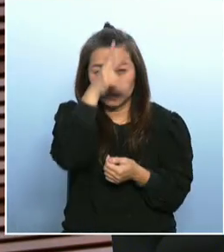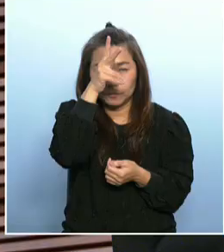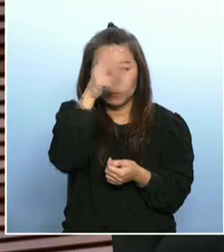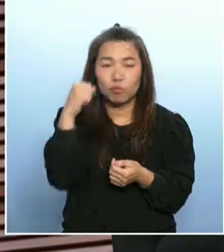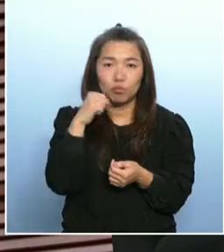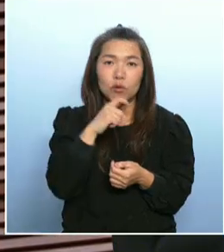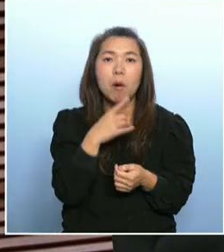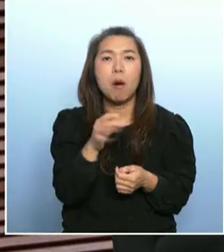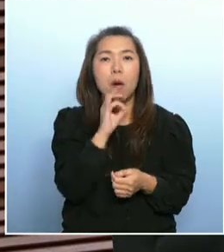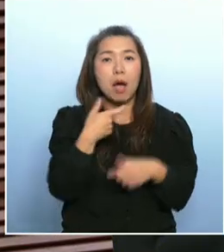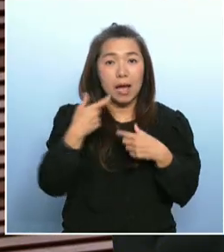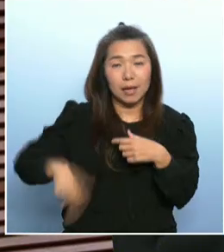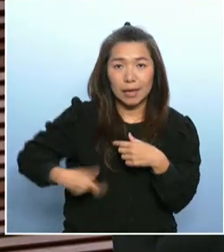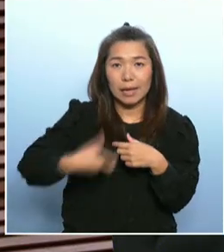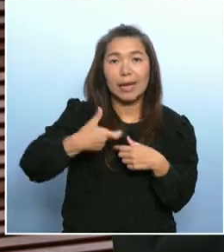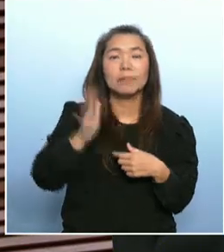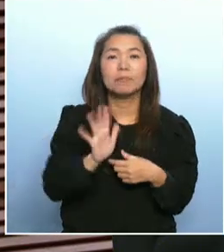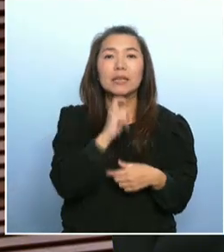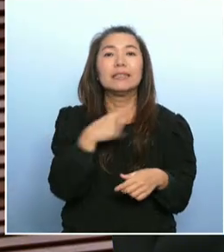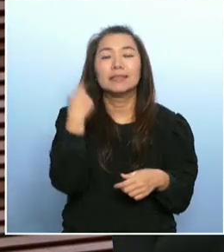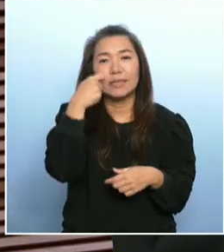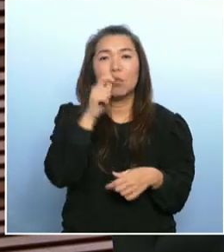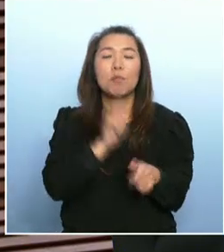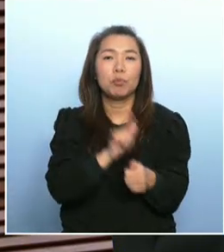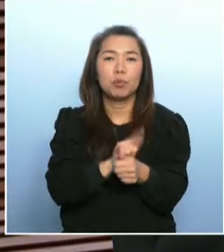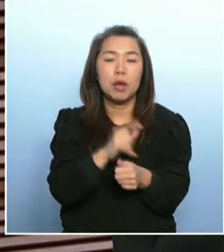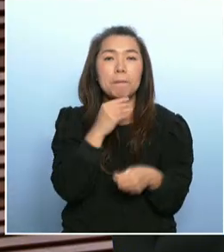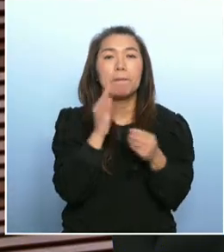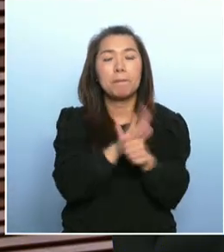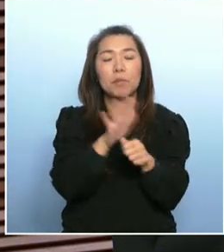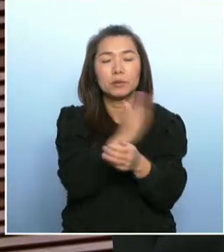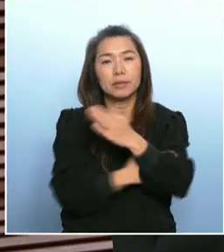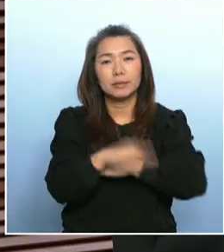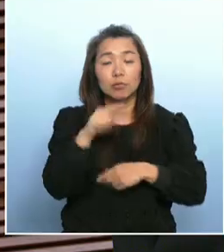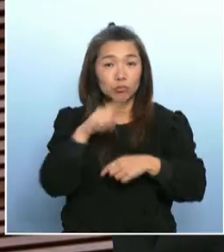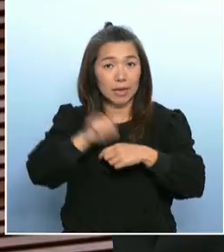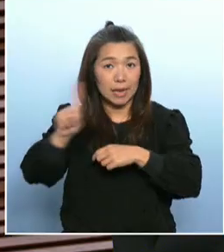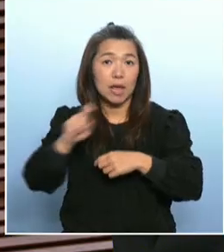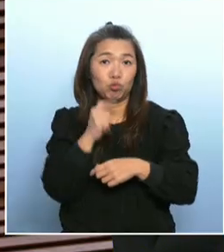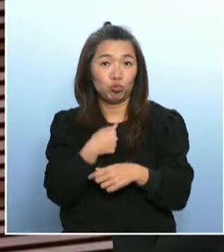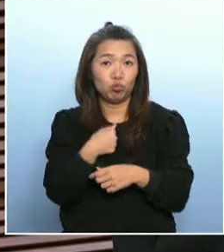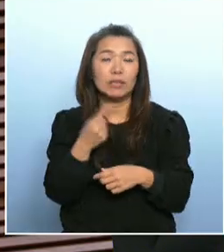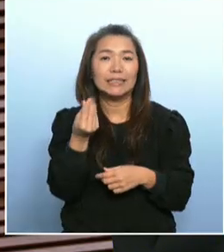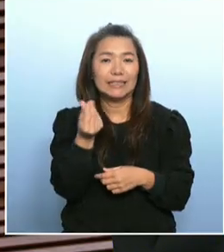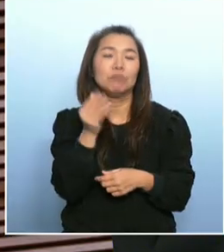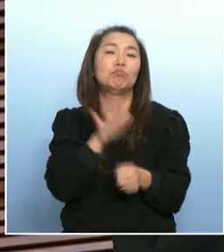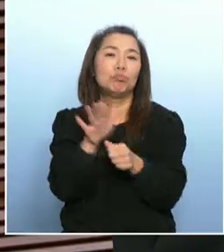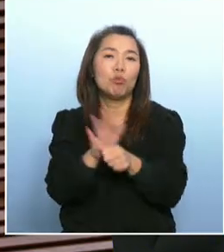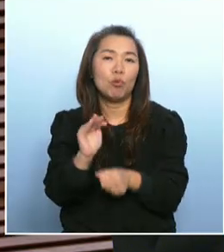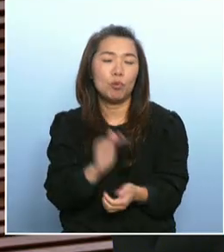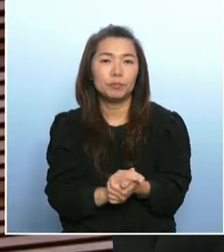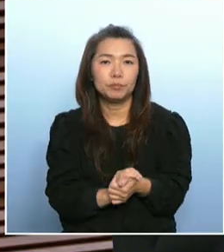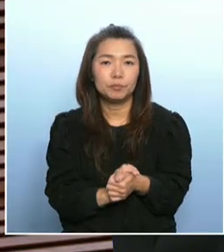The government operates a non-contributory social security system to provide cash assistance for persons with disabilities and other needy